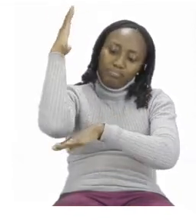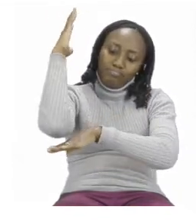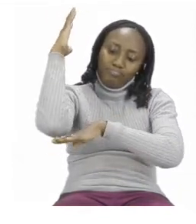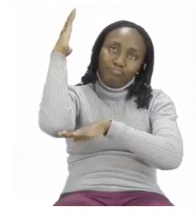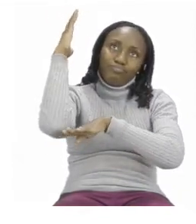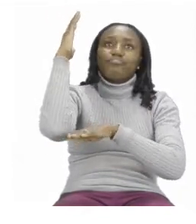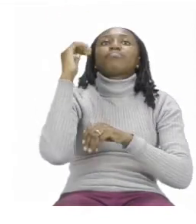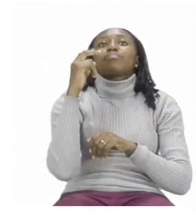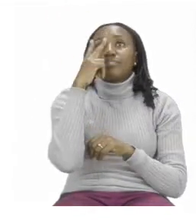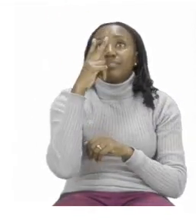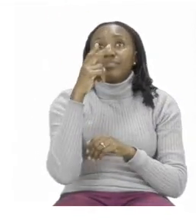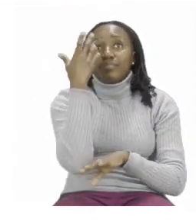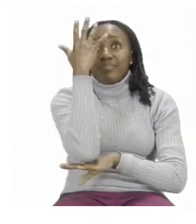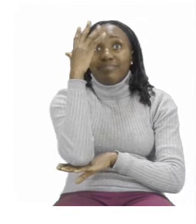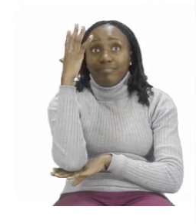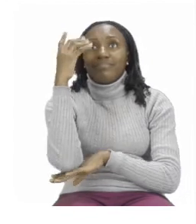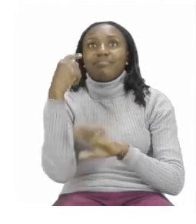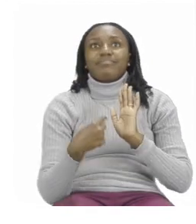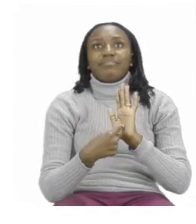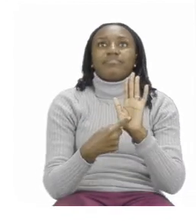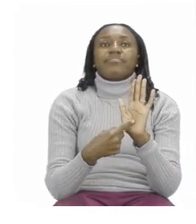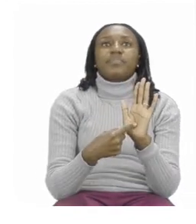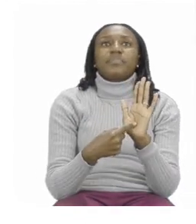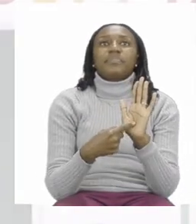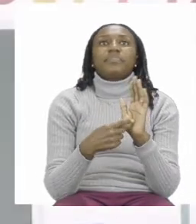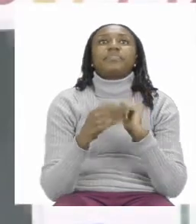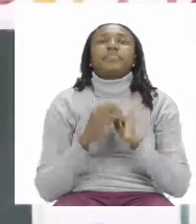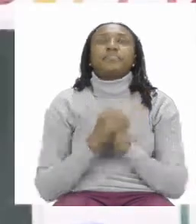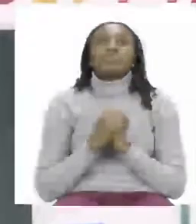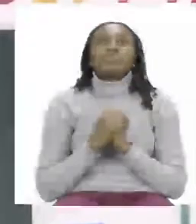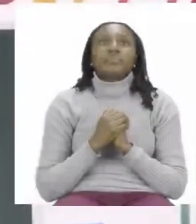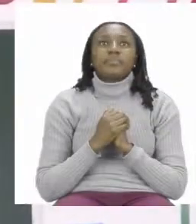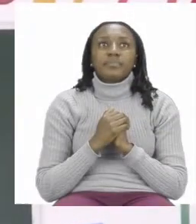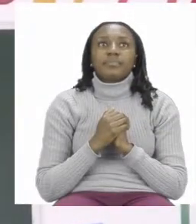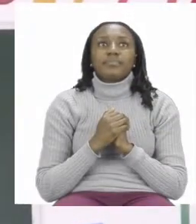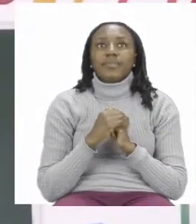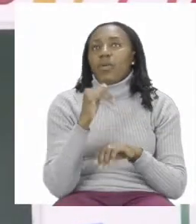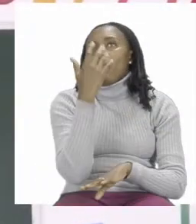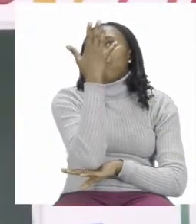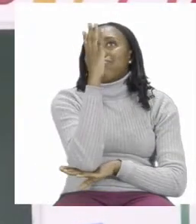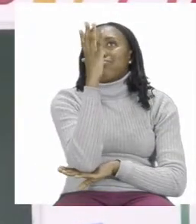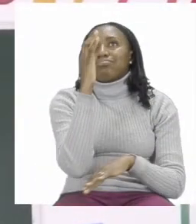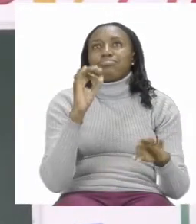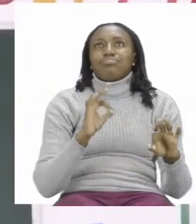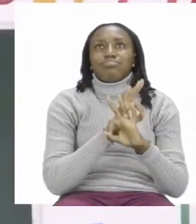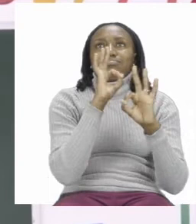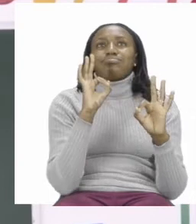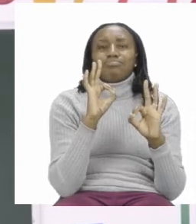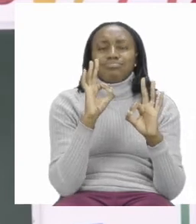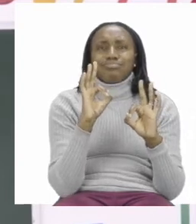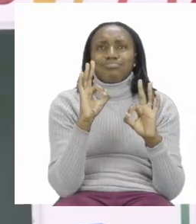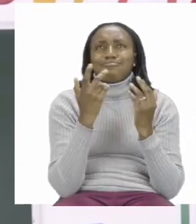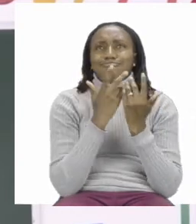we have, very similar to the one that is in your booklet. I have a very beautiful tree. It's green